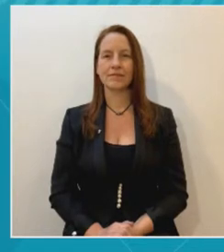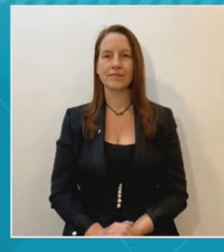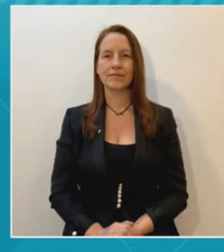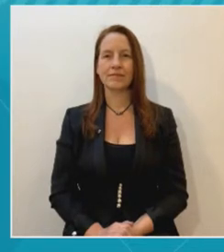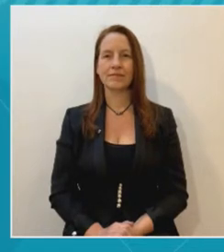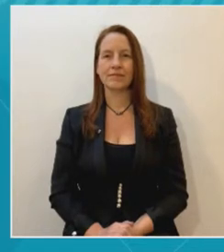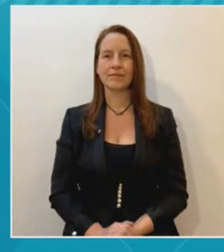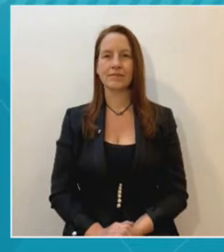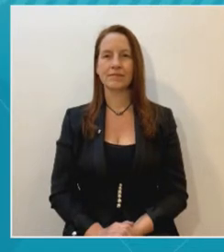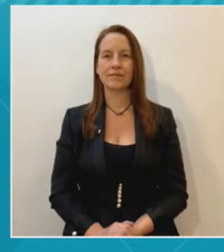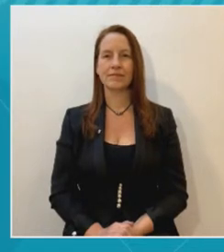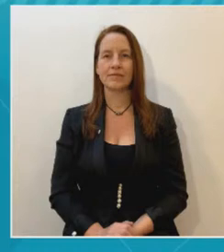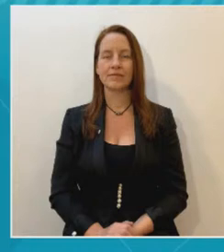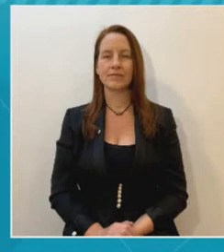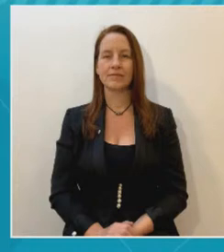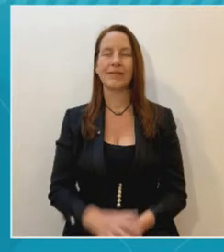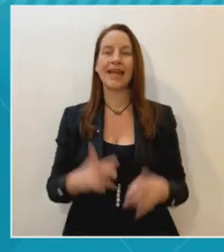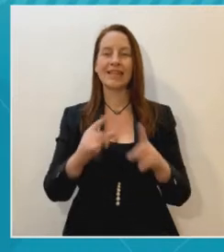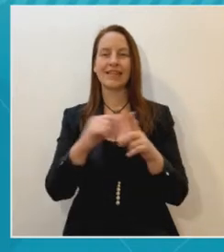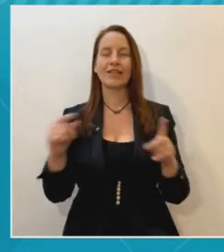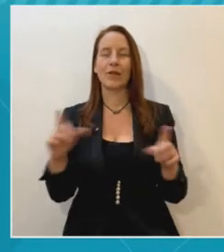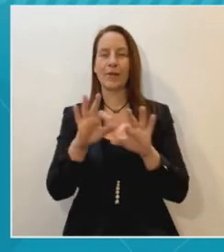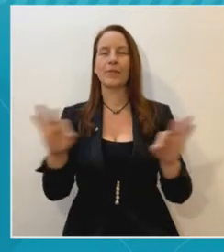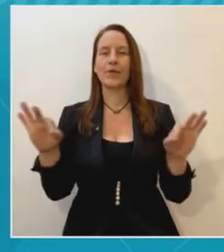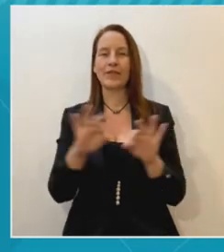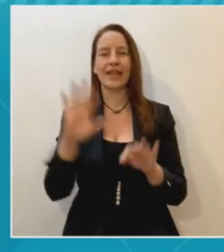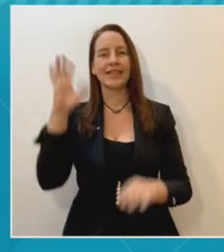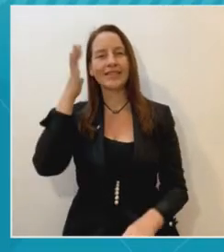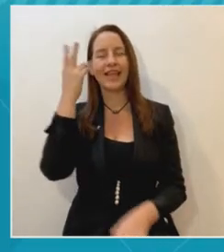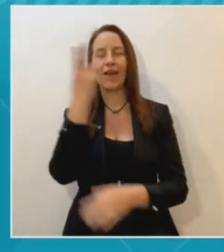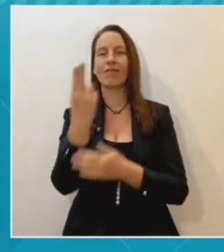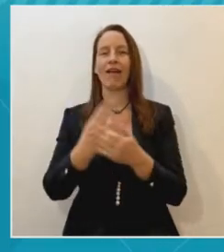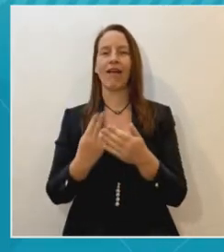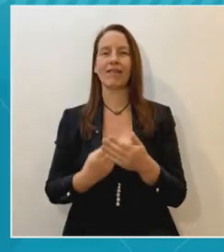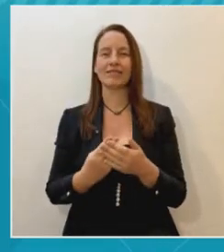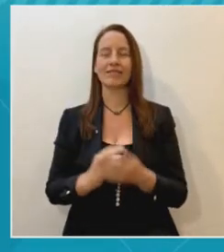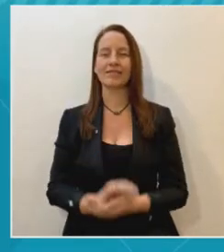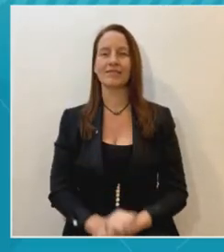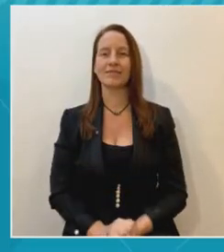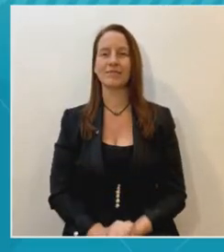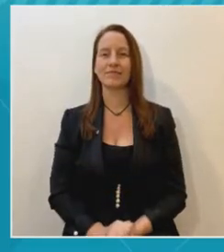Woo! Digital Music and Sound Arts. Joshua Bell.